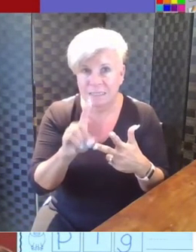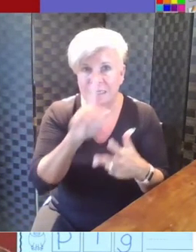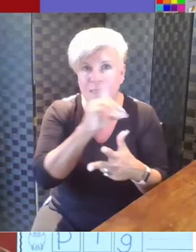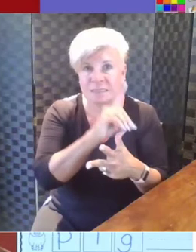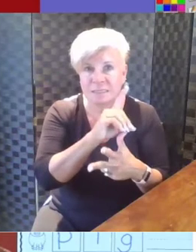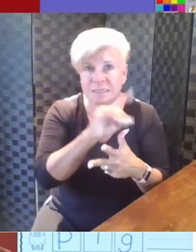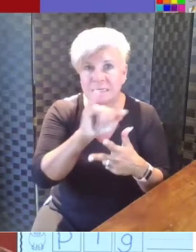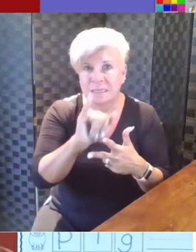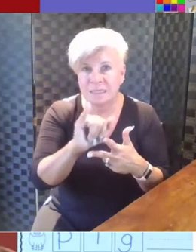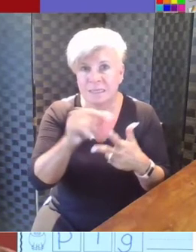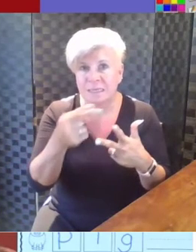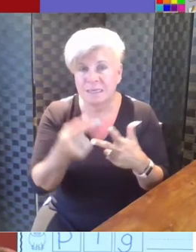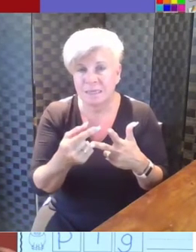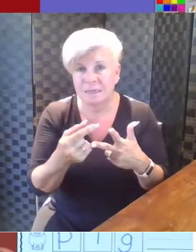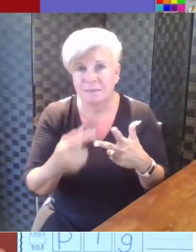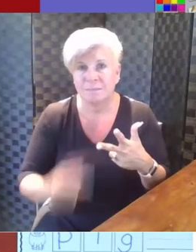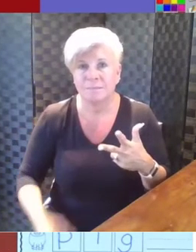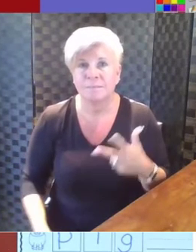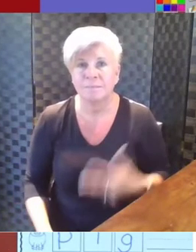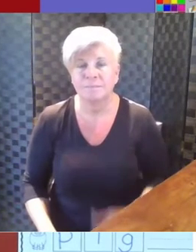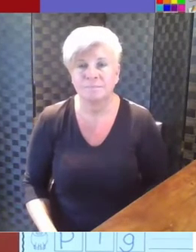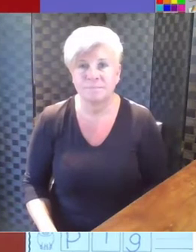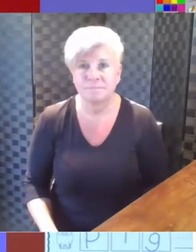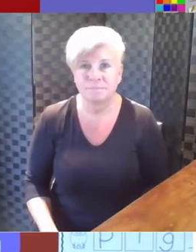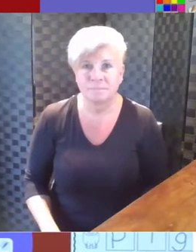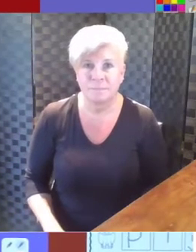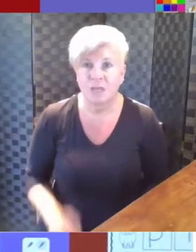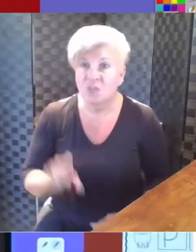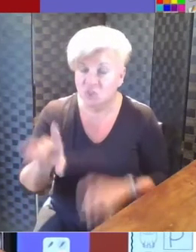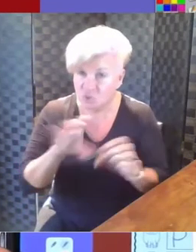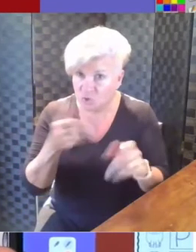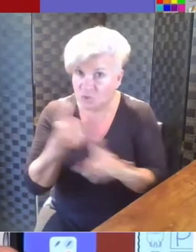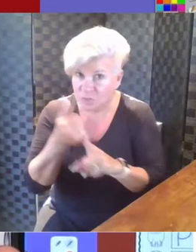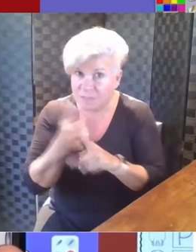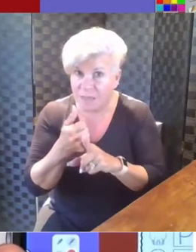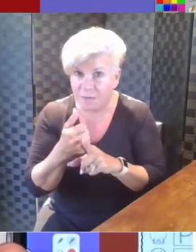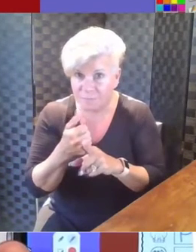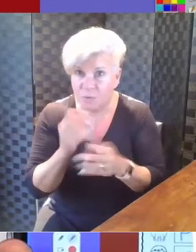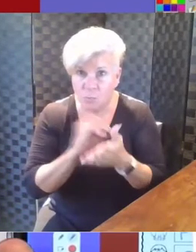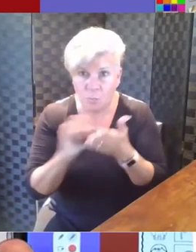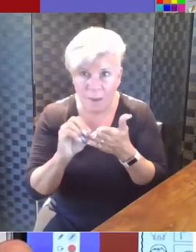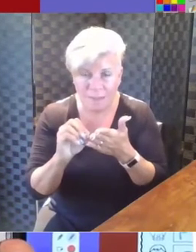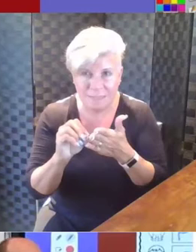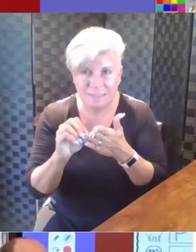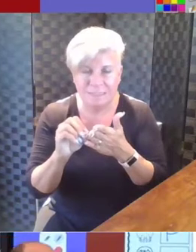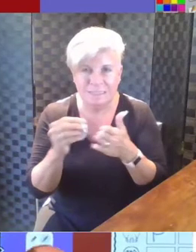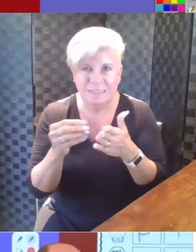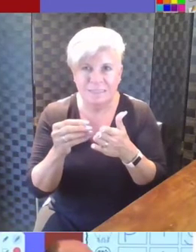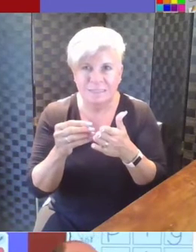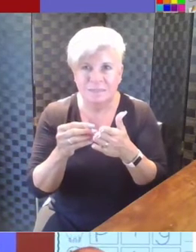journal. Maybe you're just watching me and learning. But if you write it, it's going to help you learn more too, I think.